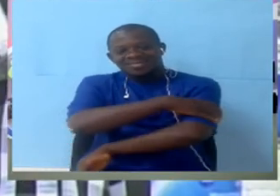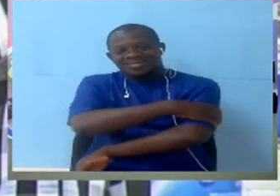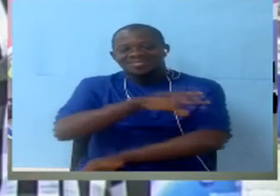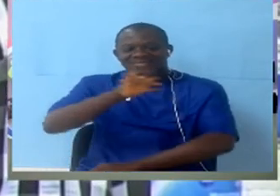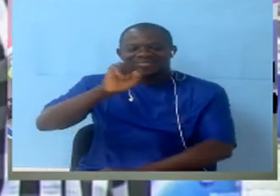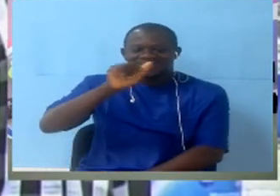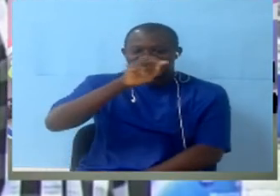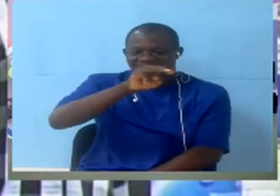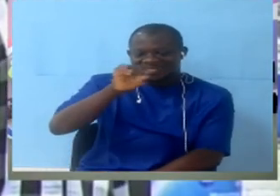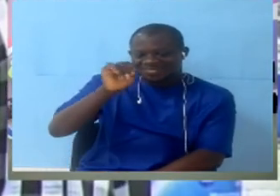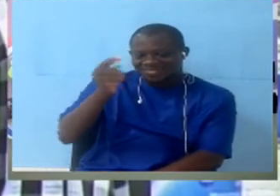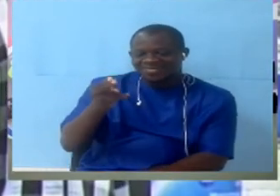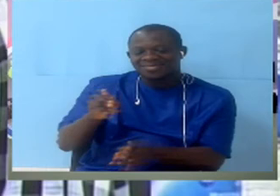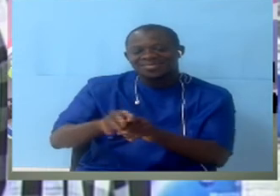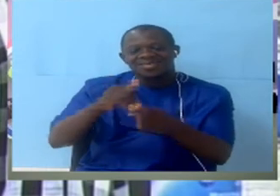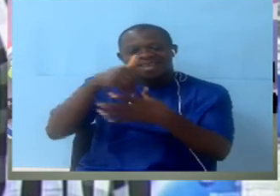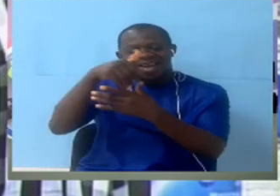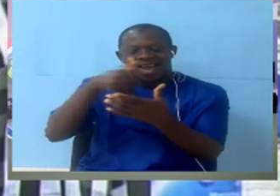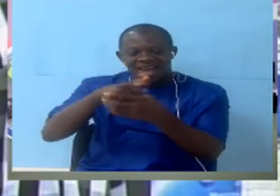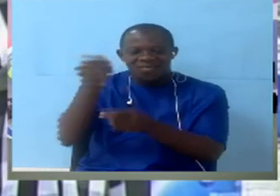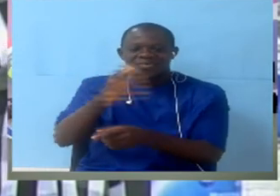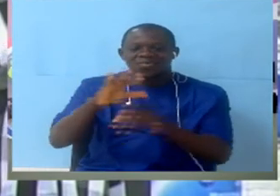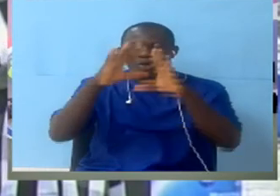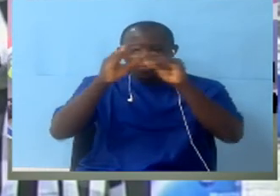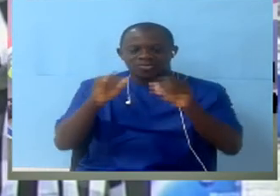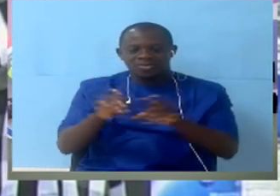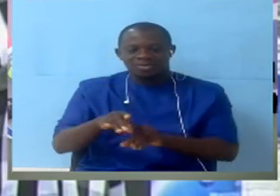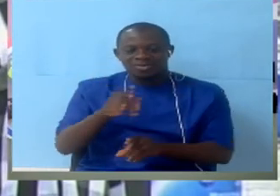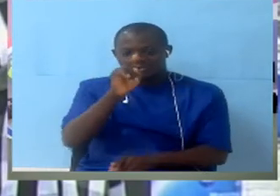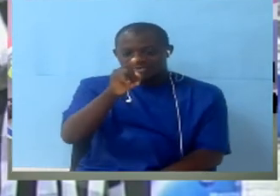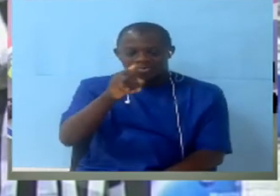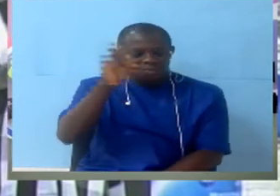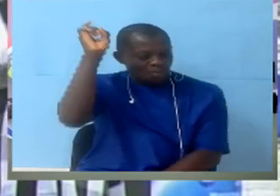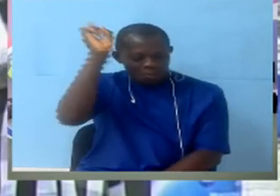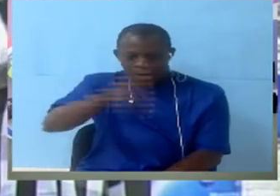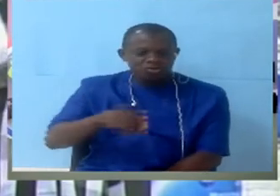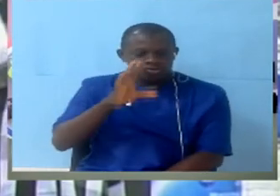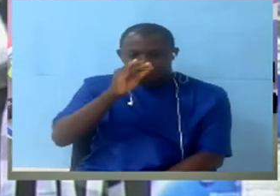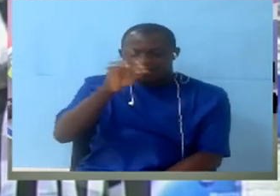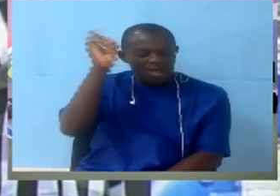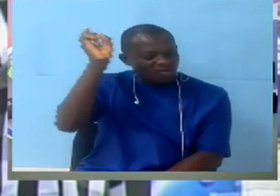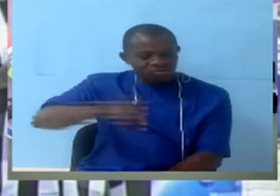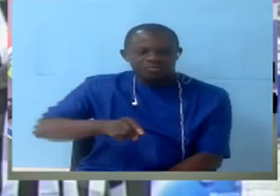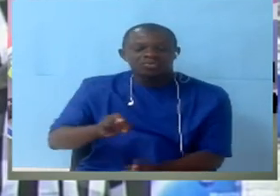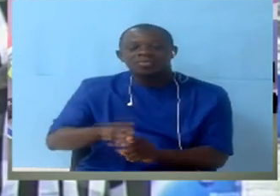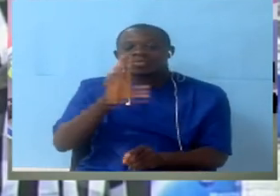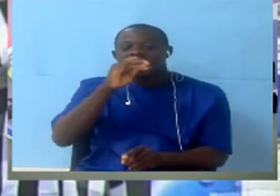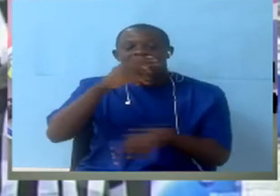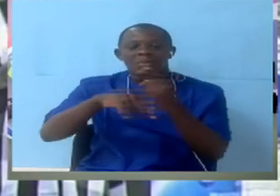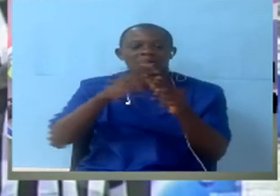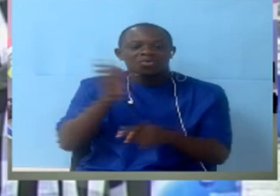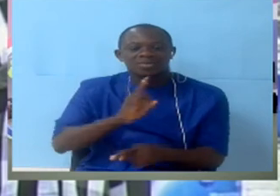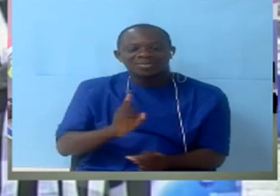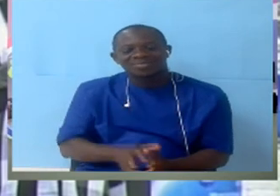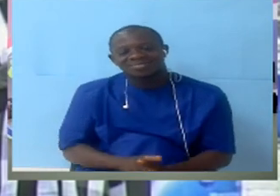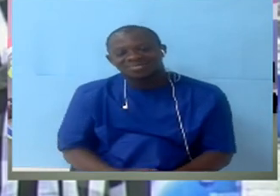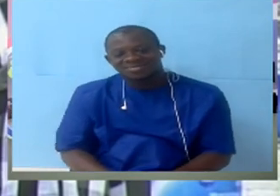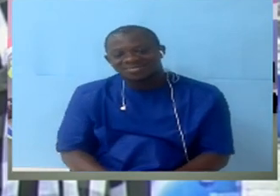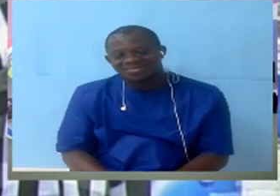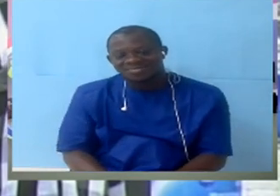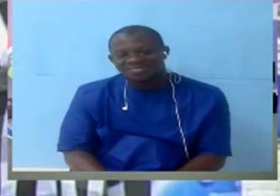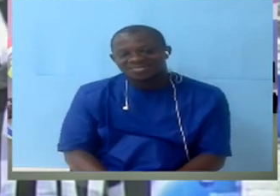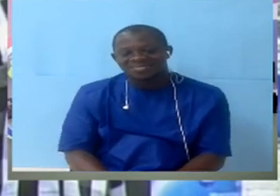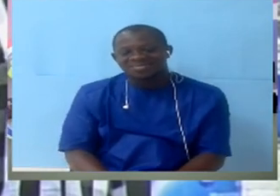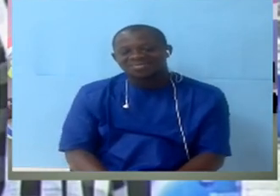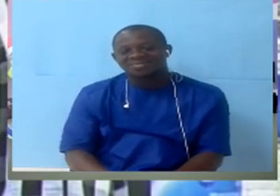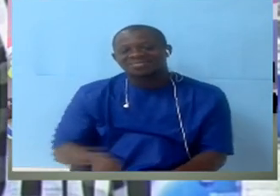of the office. Konyoko we diam la by force. He told me you will talk by force. About what? Mumna ebe muniko ebe. Sajo